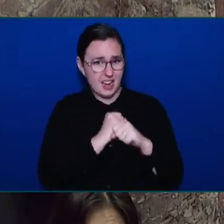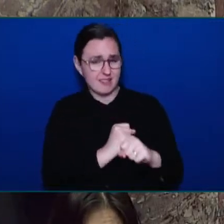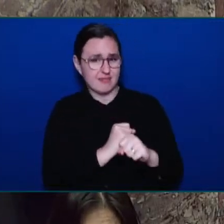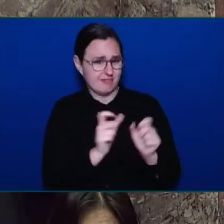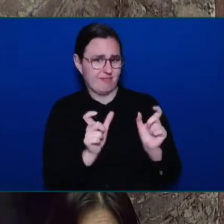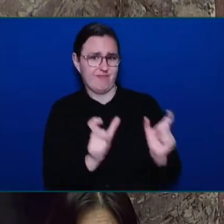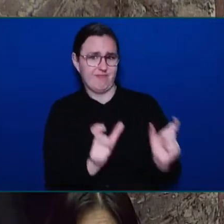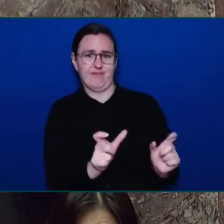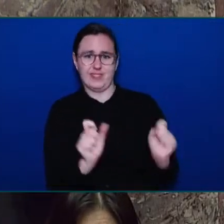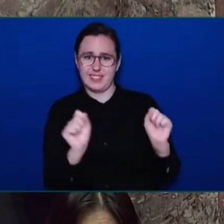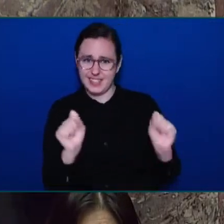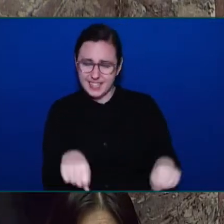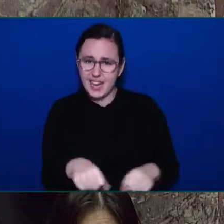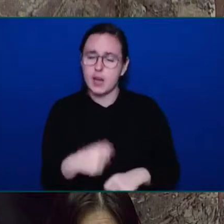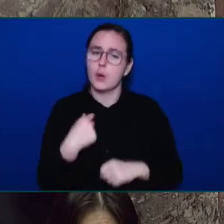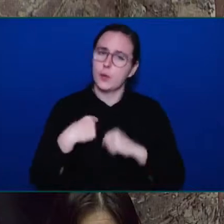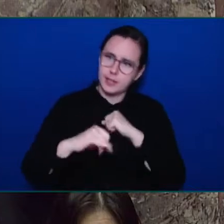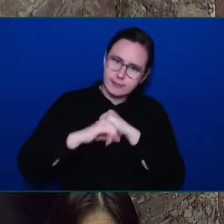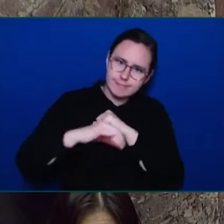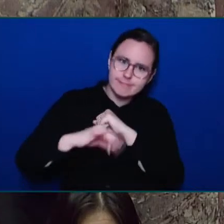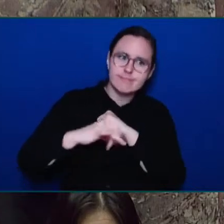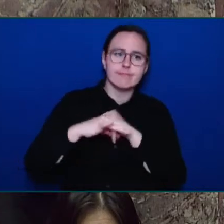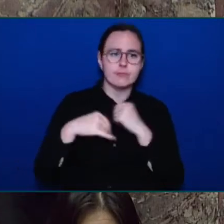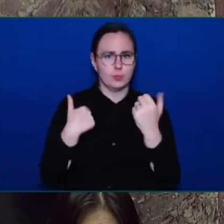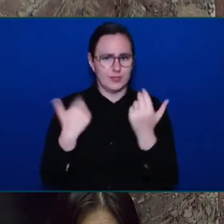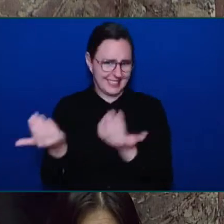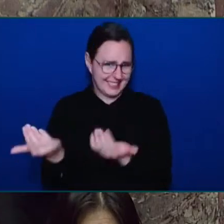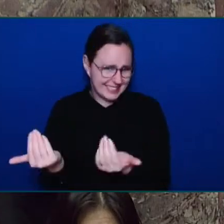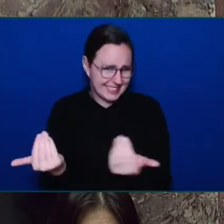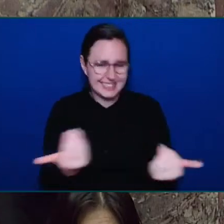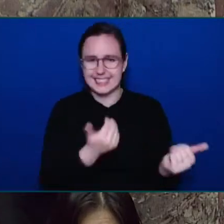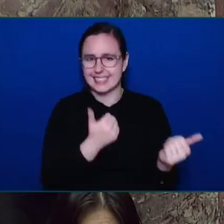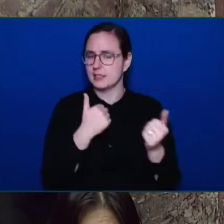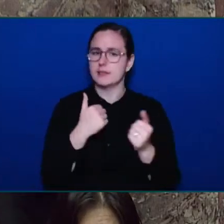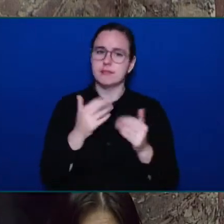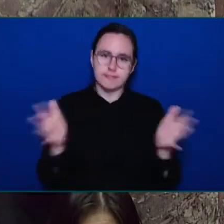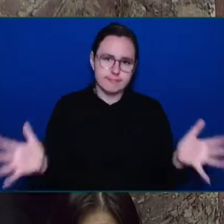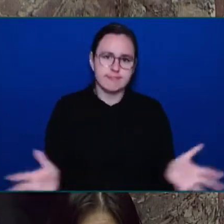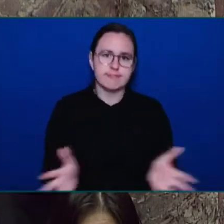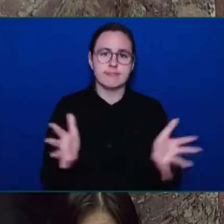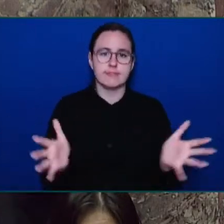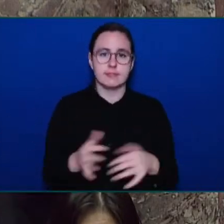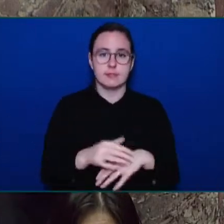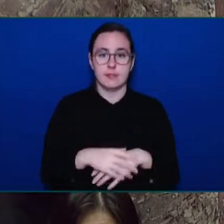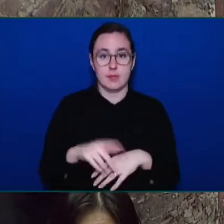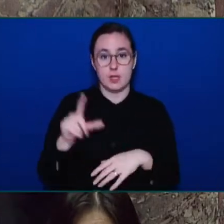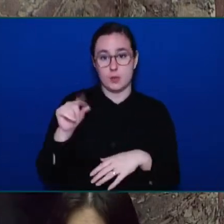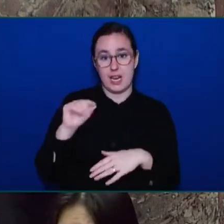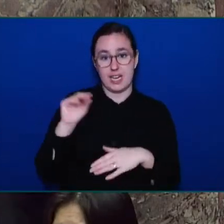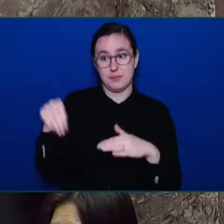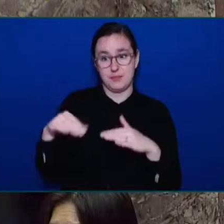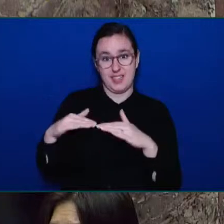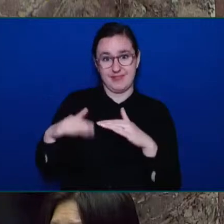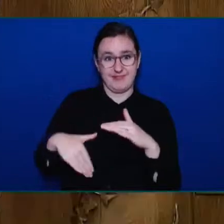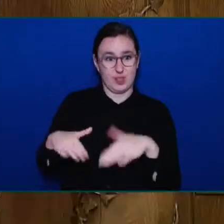children are immunized against influenza. Book our appointments today and let's all get immunized.